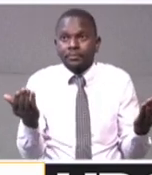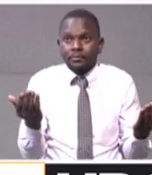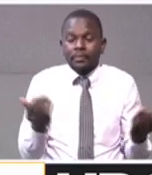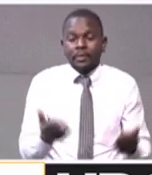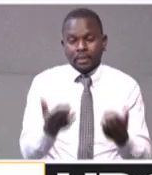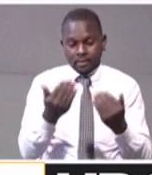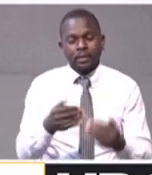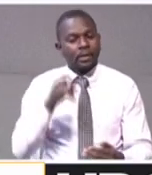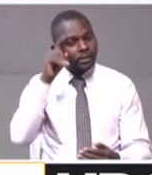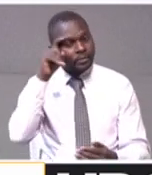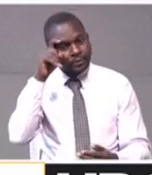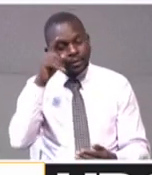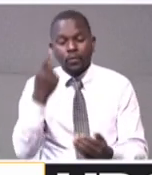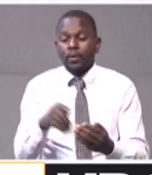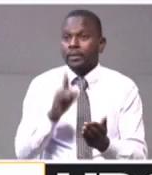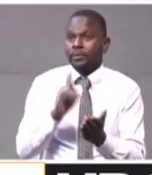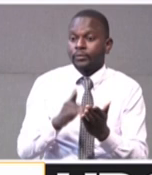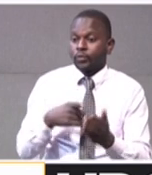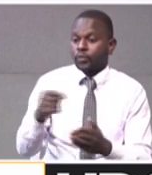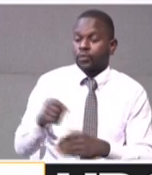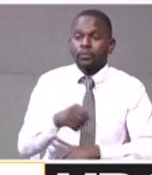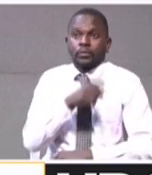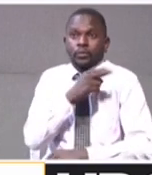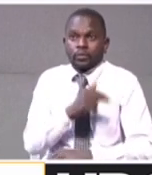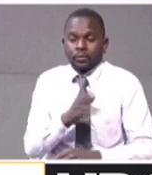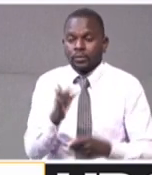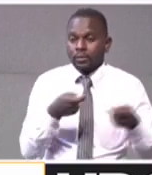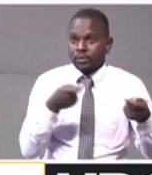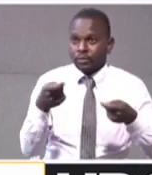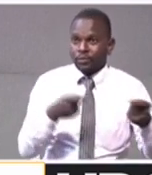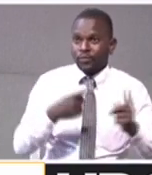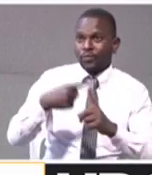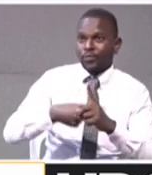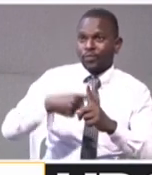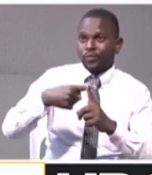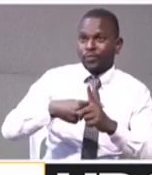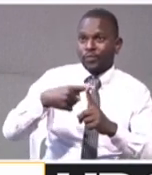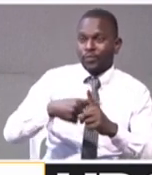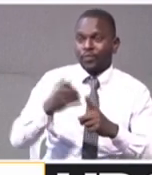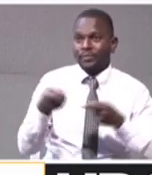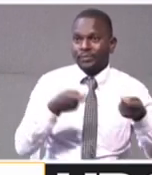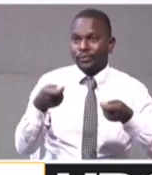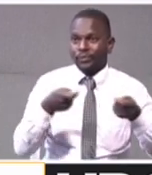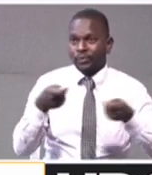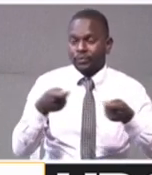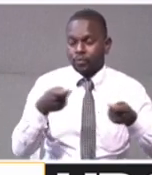So I think what the doctors do when you go to hospital, they control the temperature.